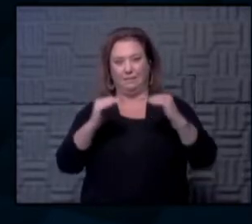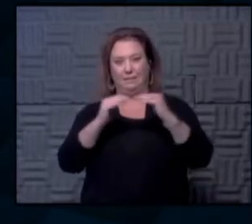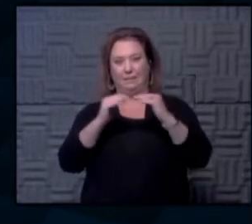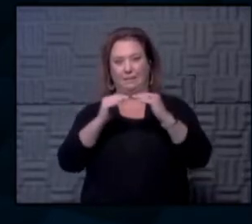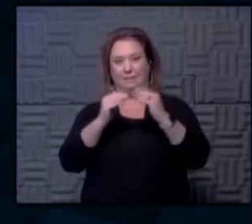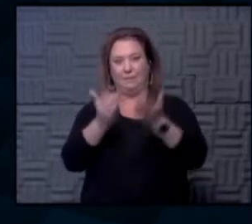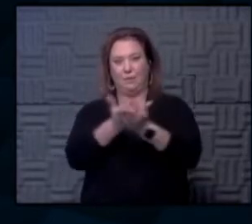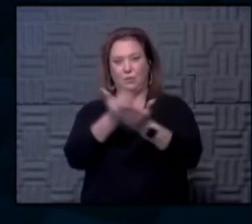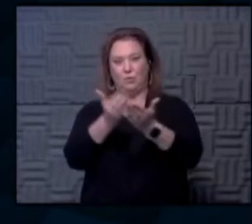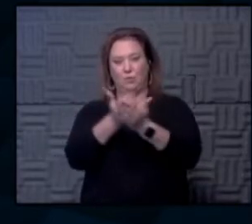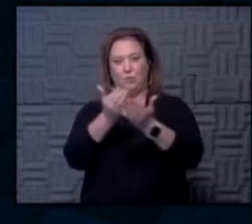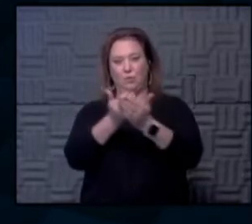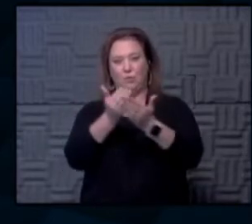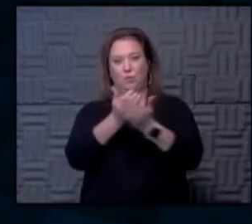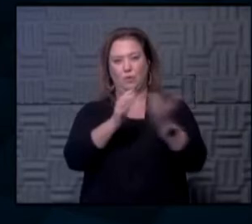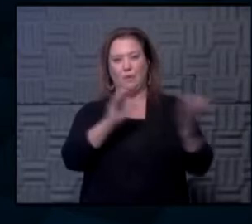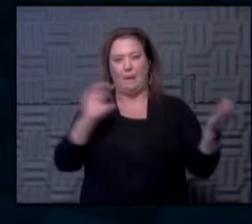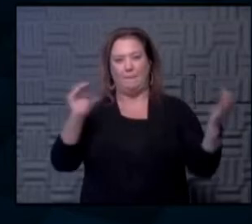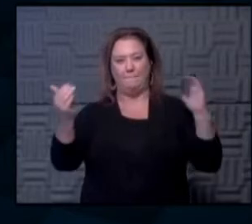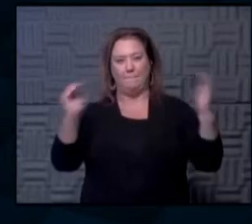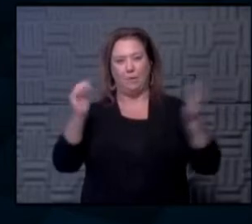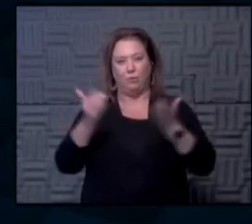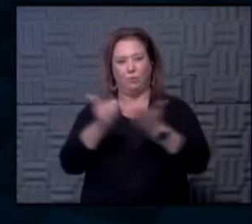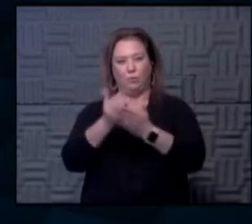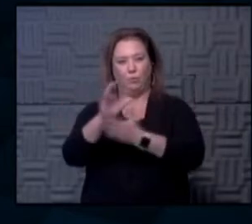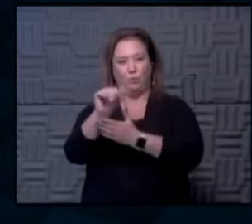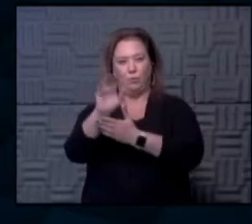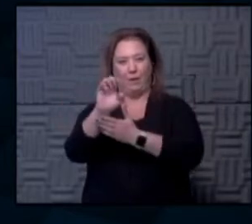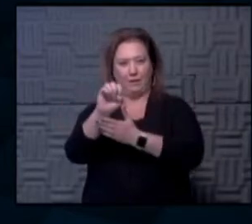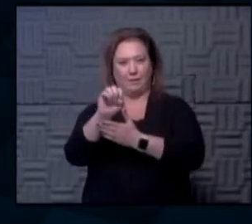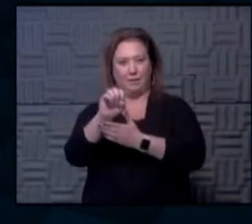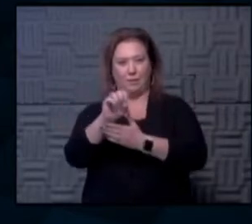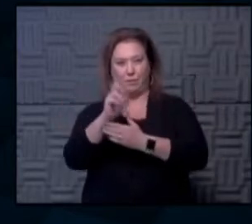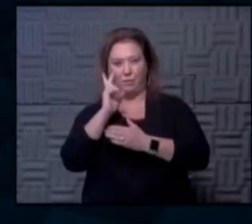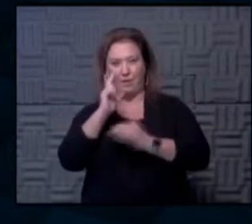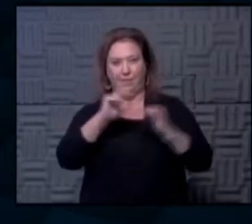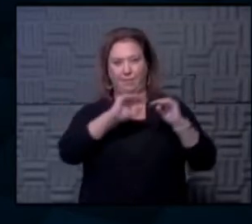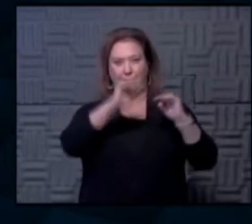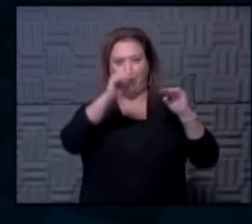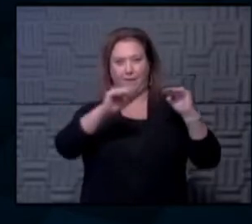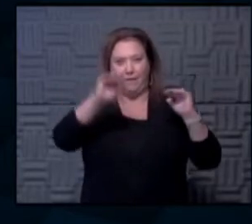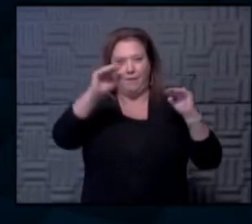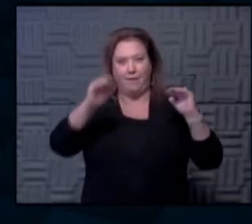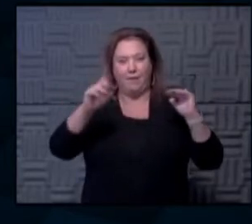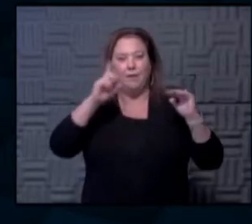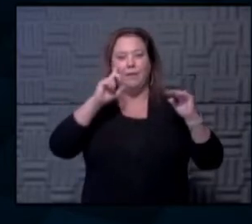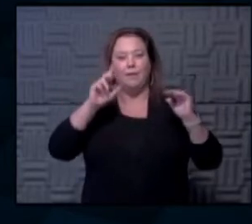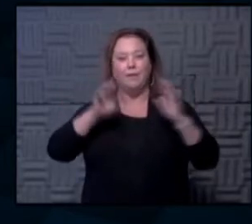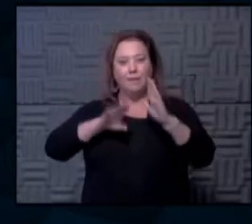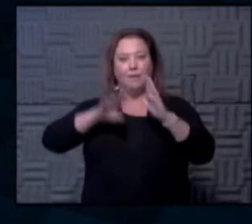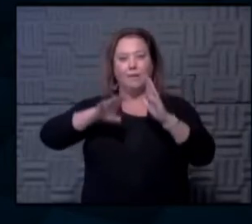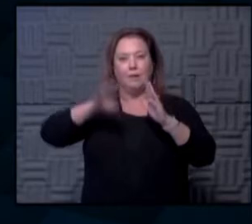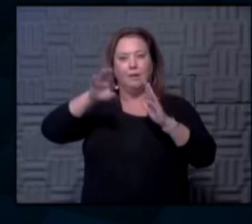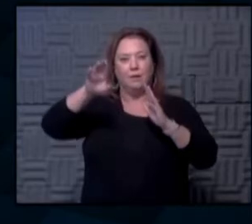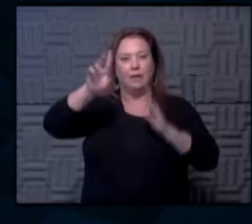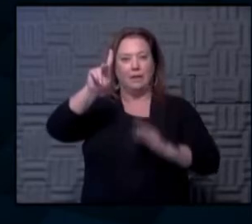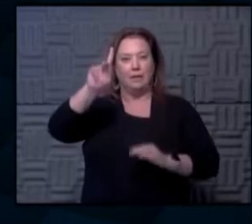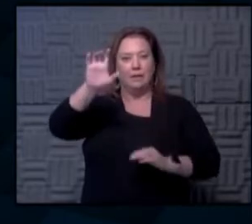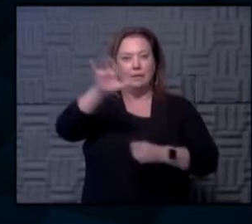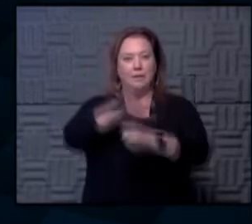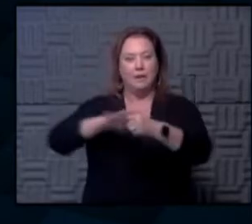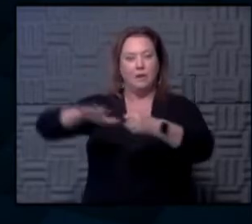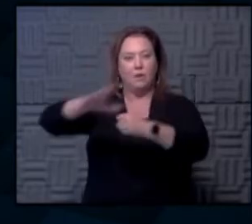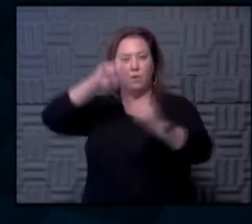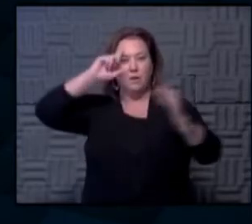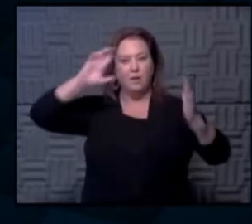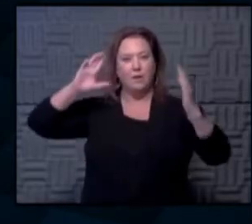of new cases. And so as that line continues to increase for new cases in the Kansas City metro area, we